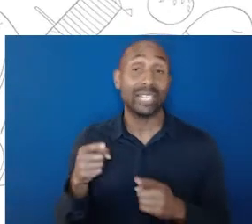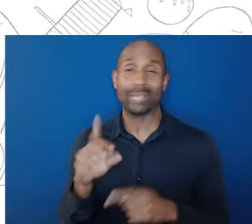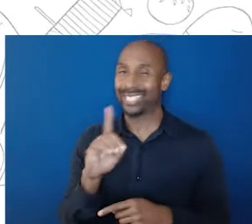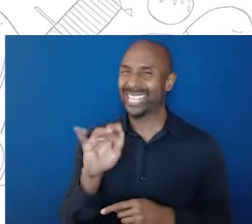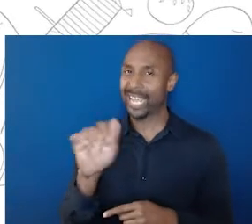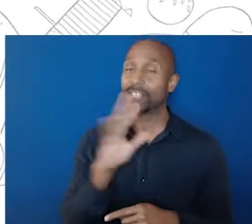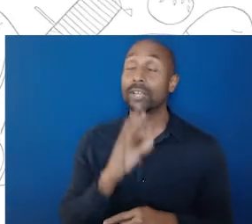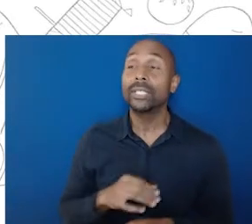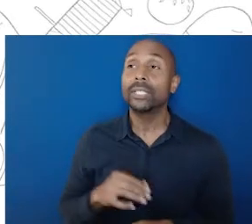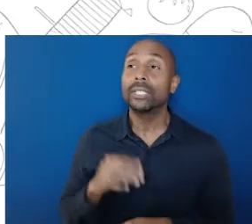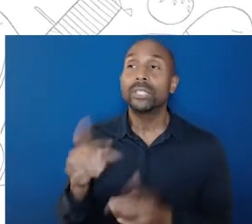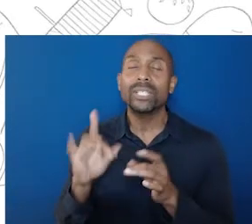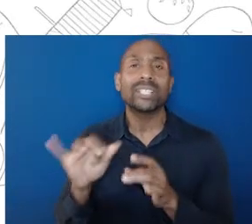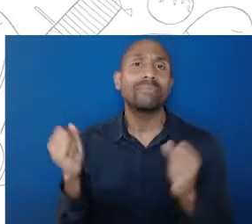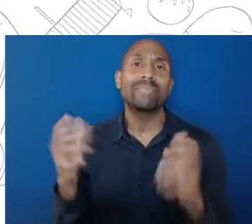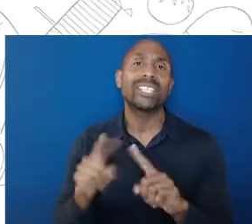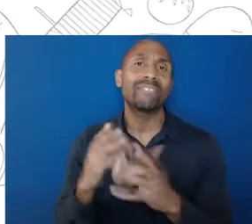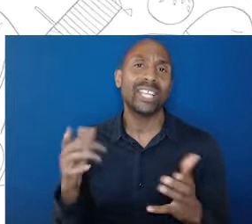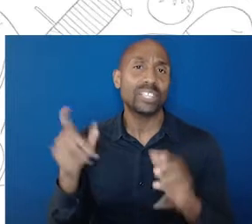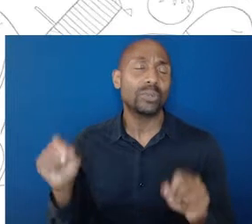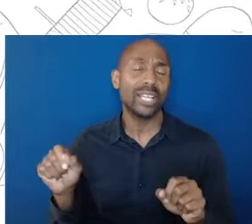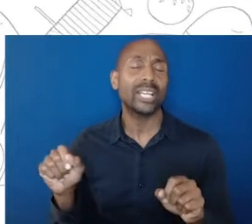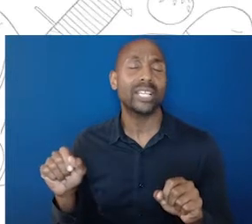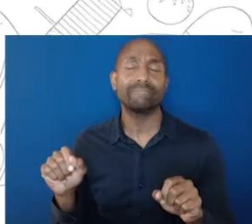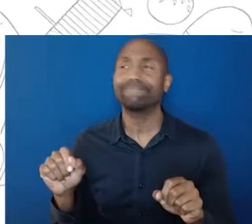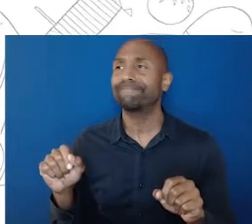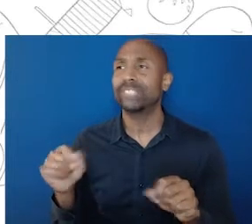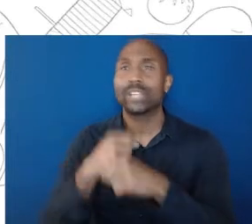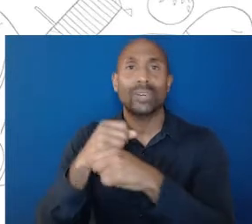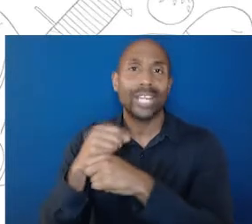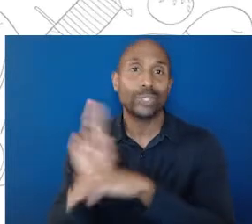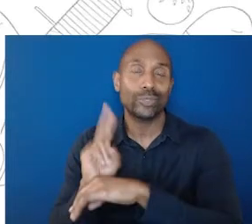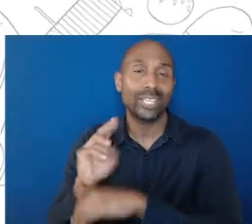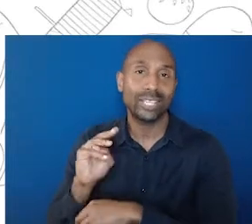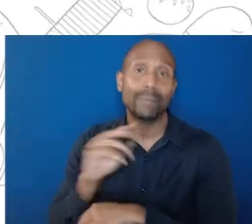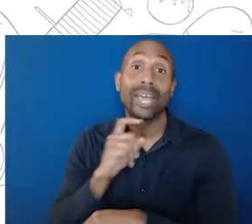there are a lot of things that you can do with metal. I know, mm-hmm. Karen, before you referred to